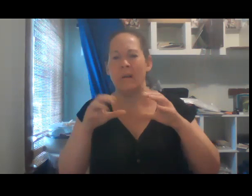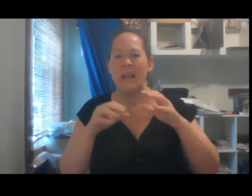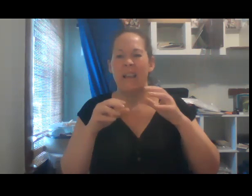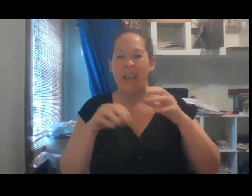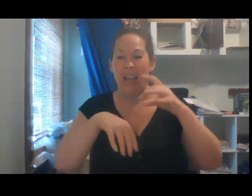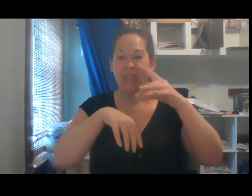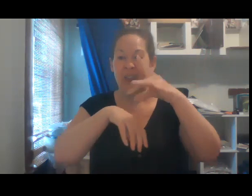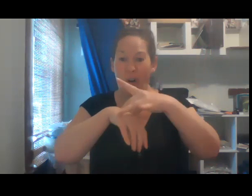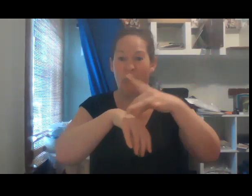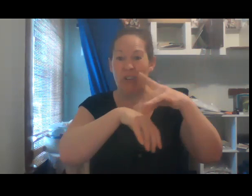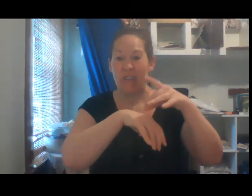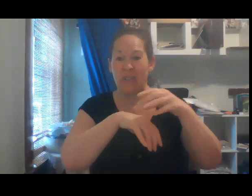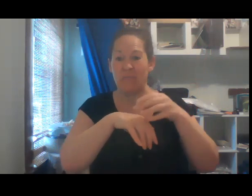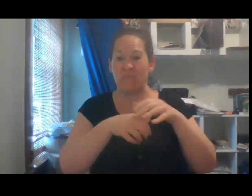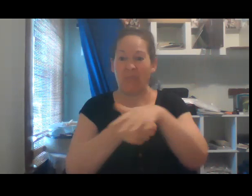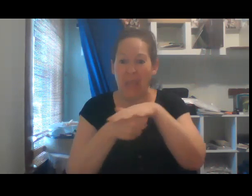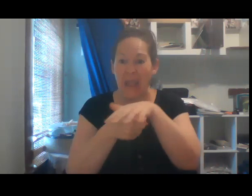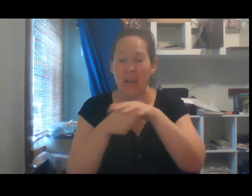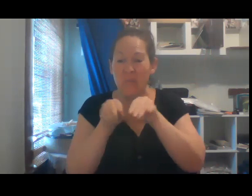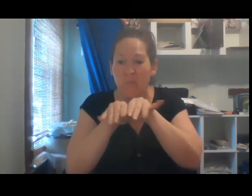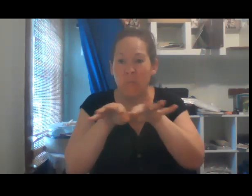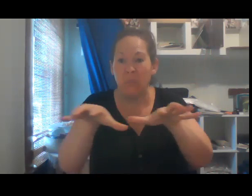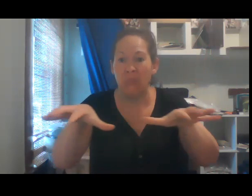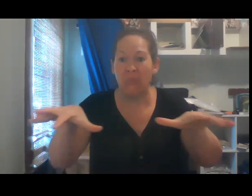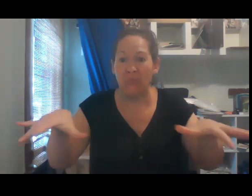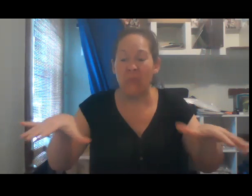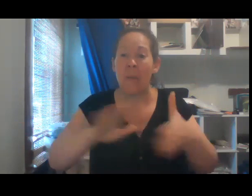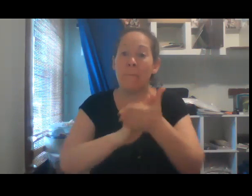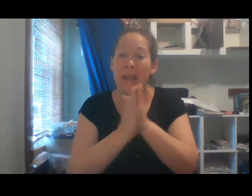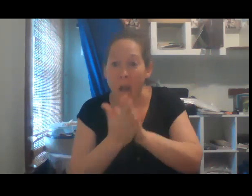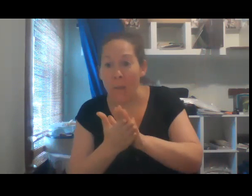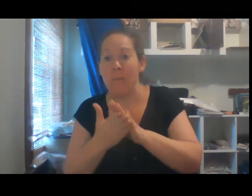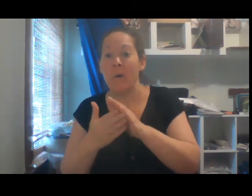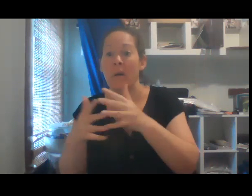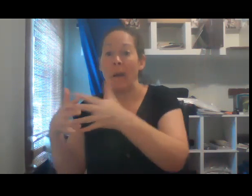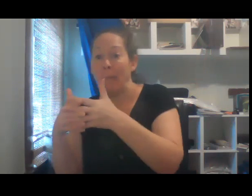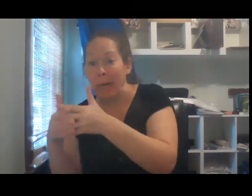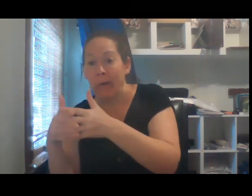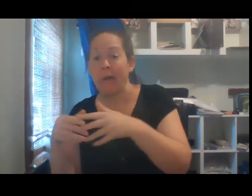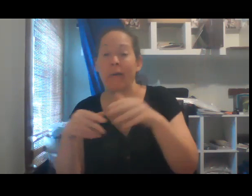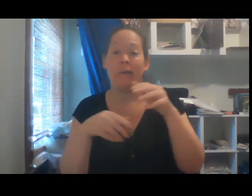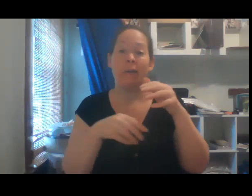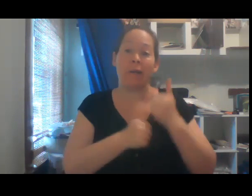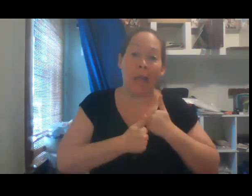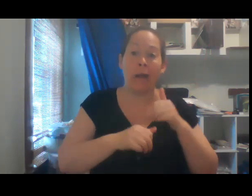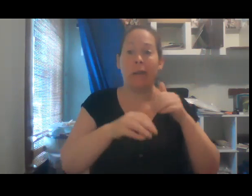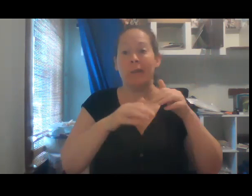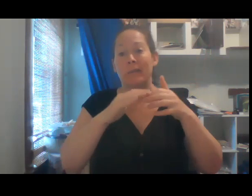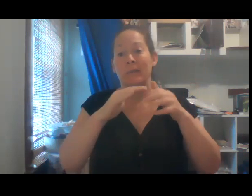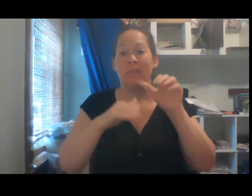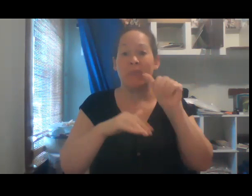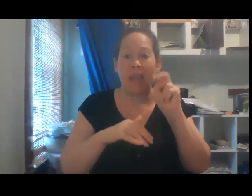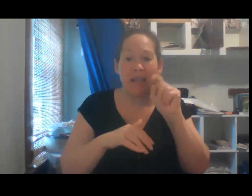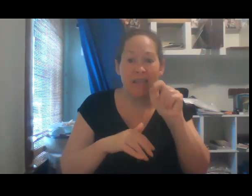things together. Well, now that these atoms are free from these forces, they want to go back to just kind of